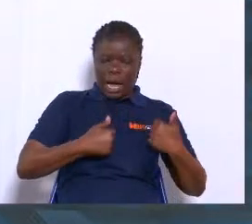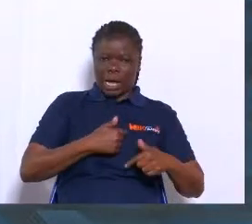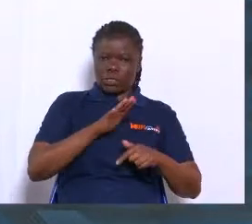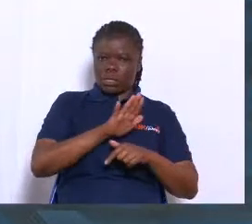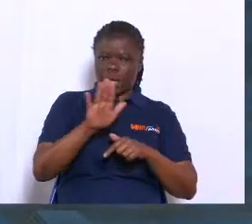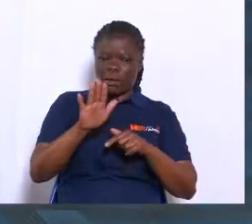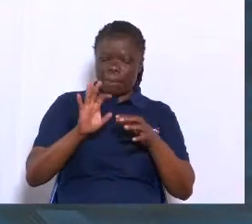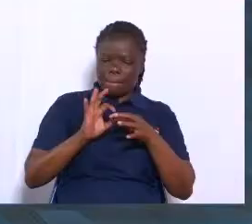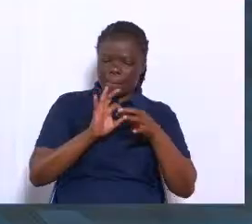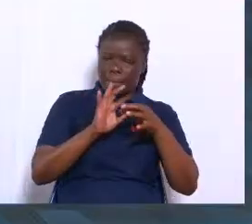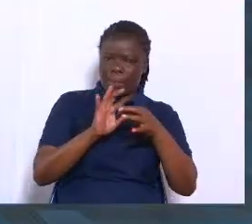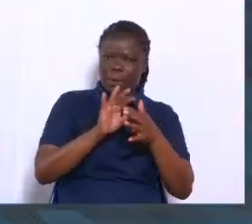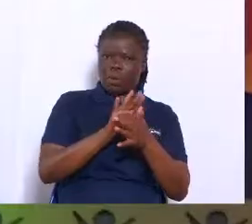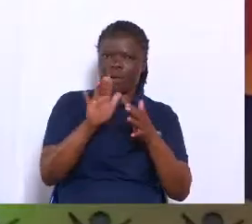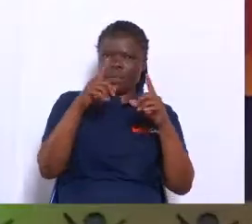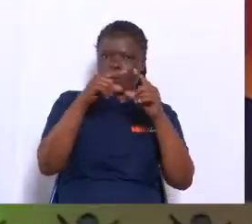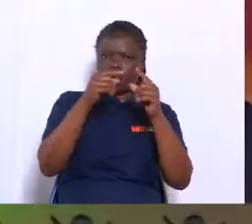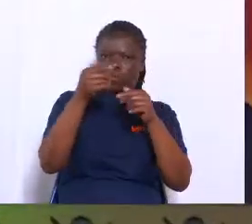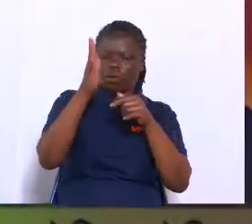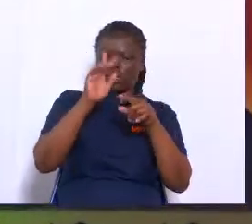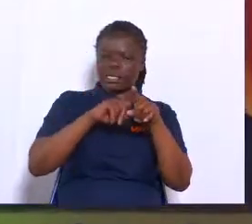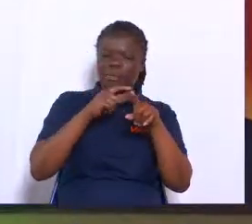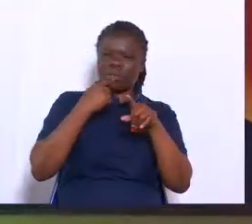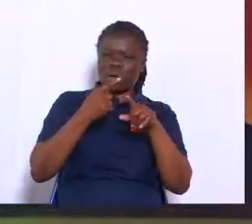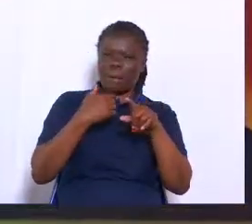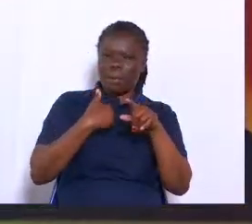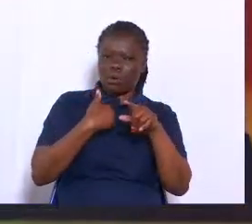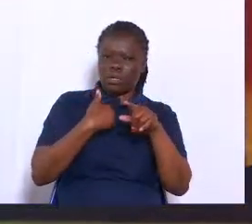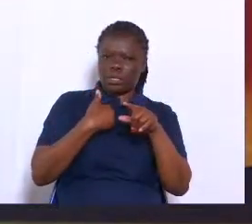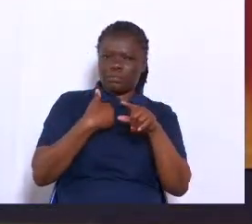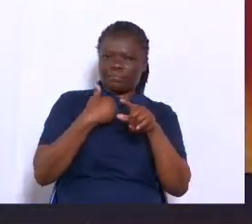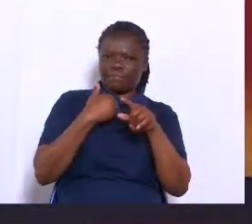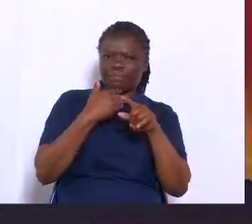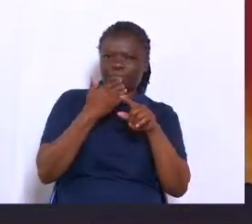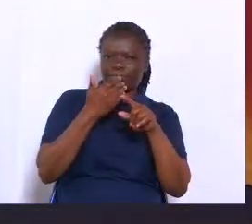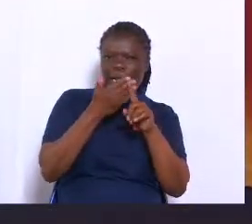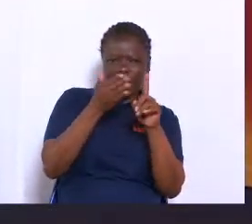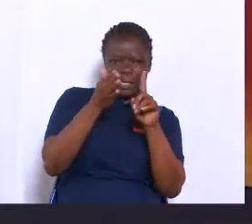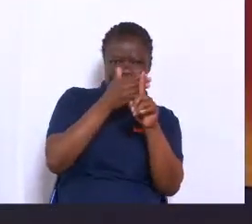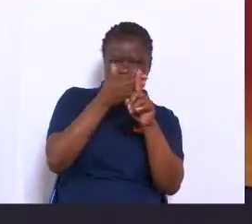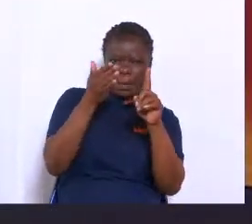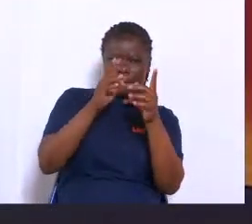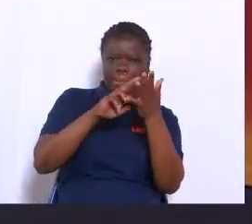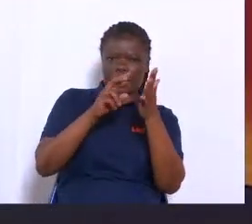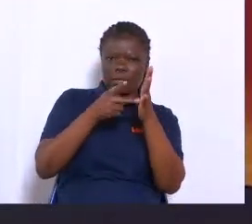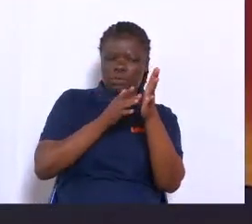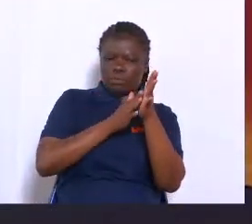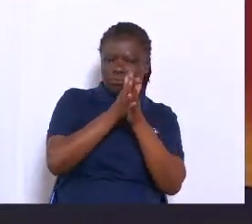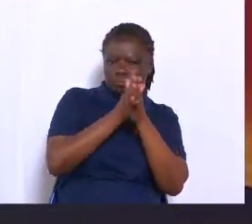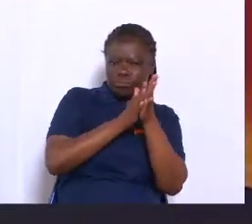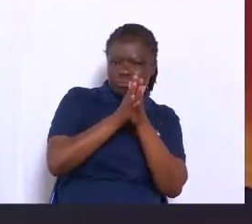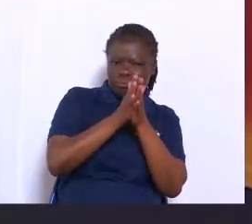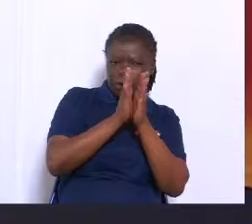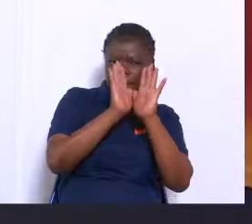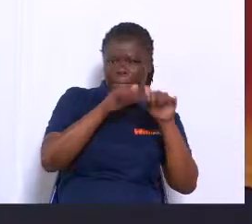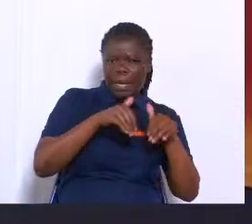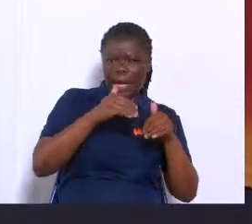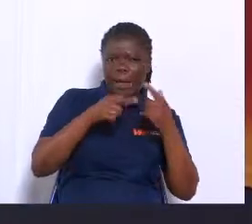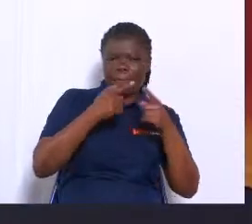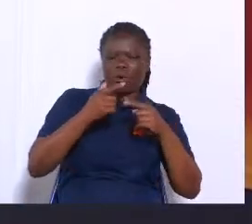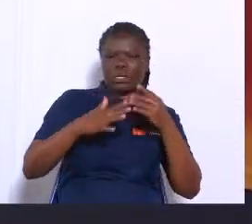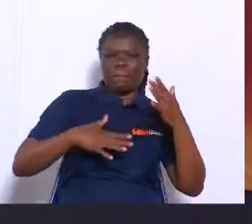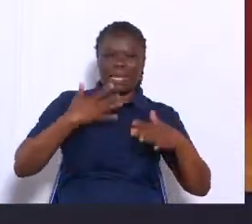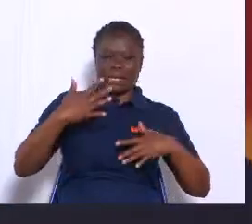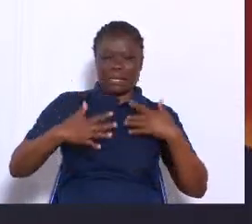carousing. What's that word carousing? What's that mean? It means to be enticed by pleasure. So what Christ